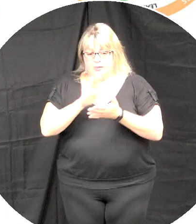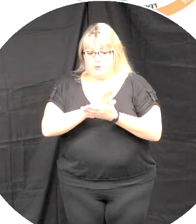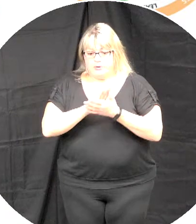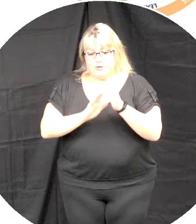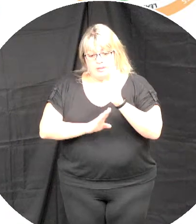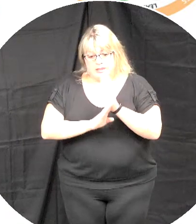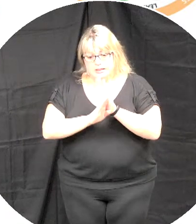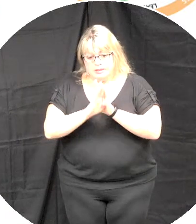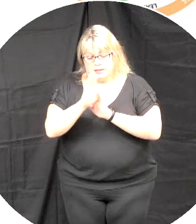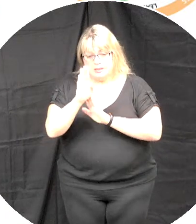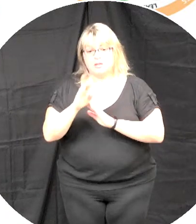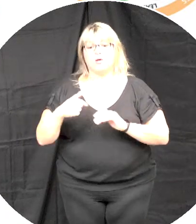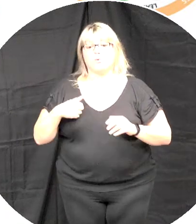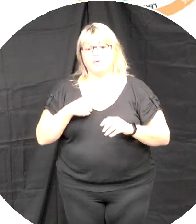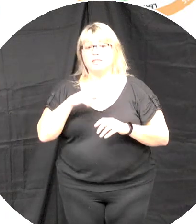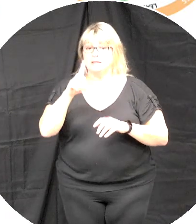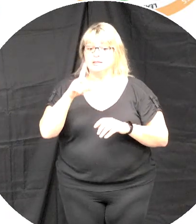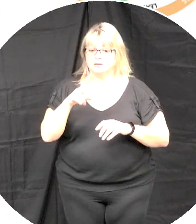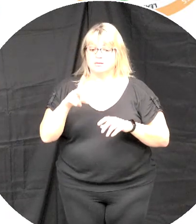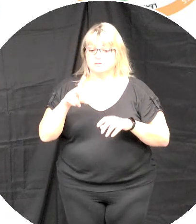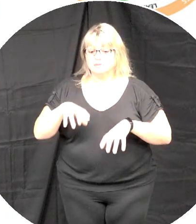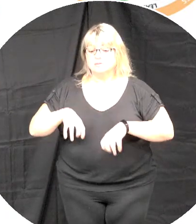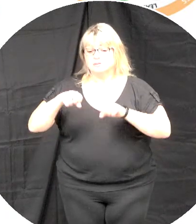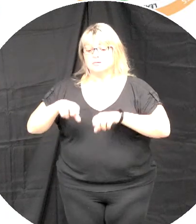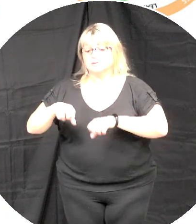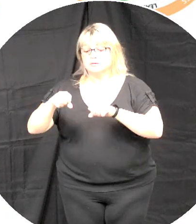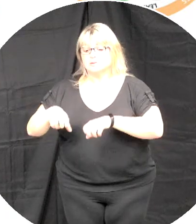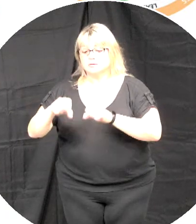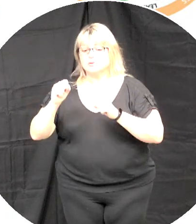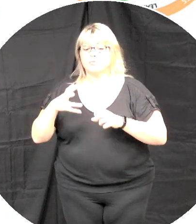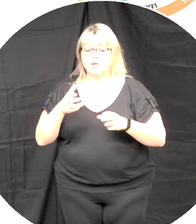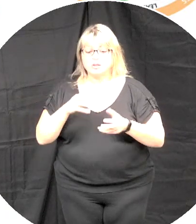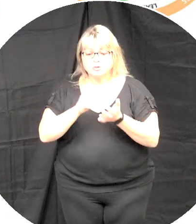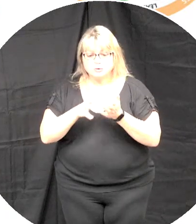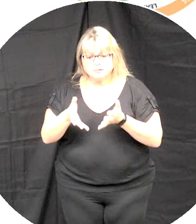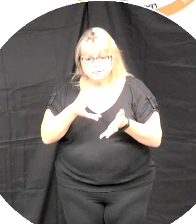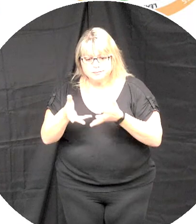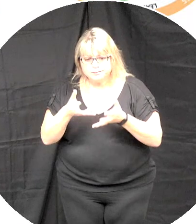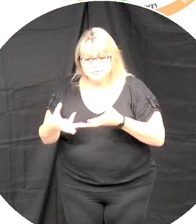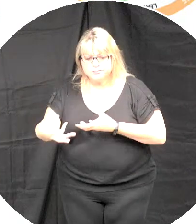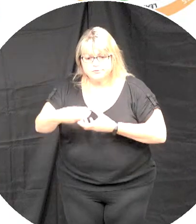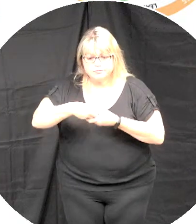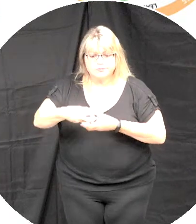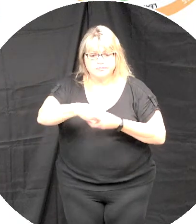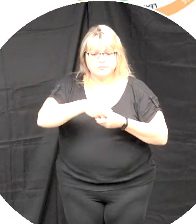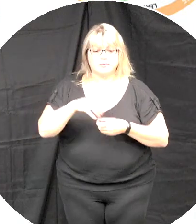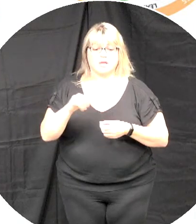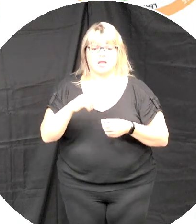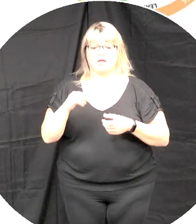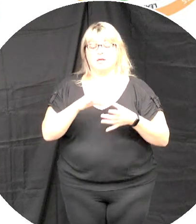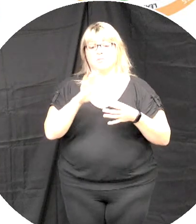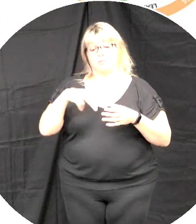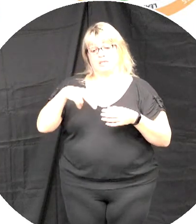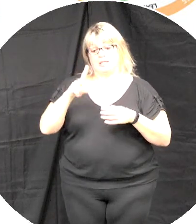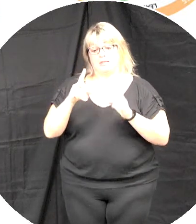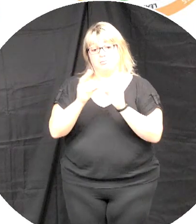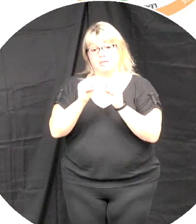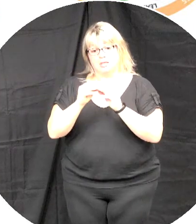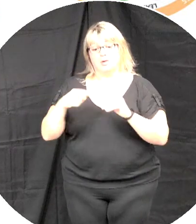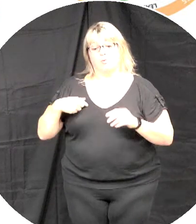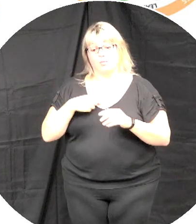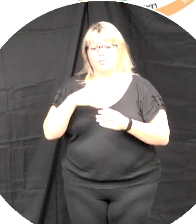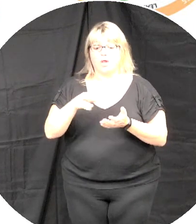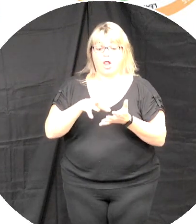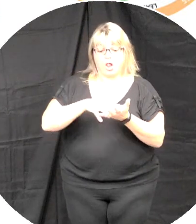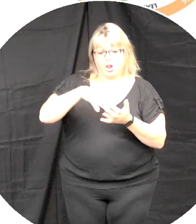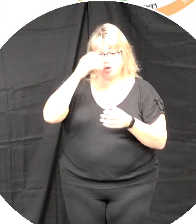model. The following initiatives were undertaken to support student engagement. In the area of professional development meetings, professional learning